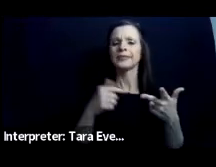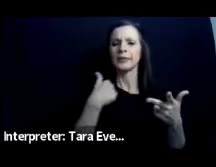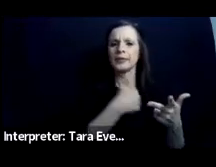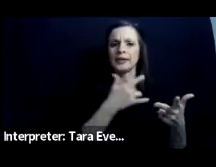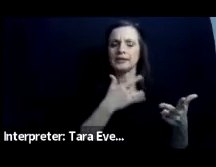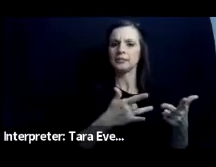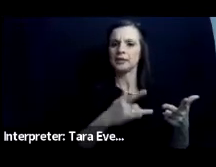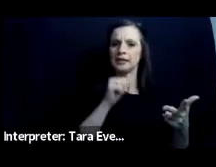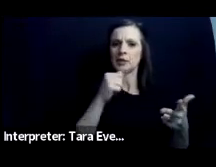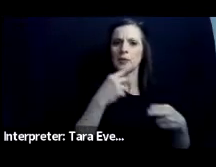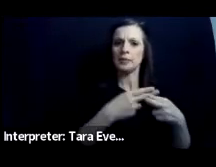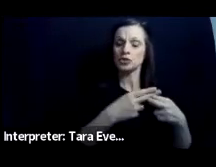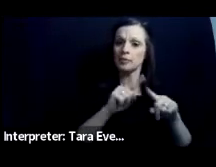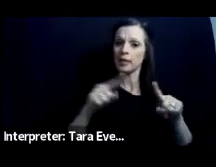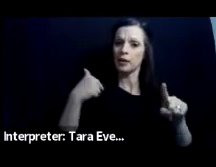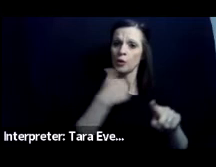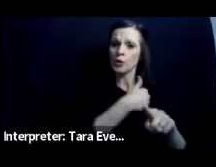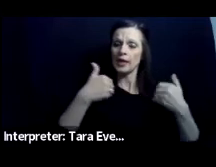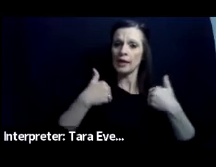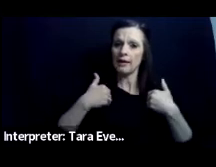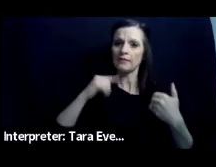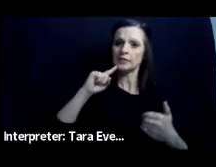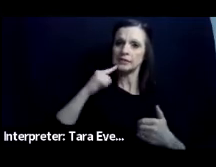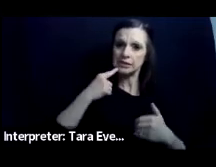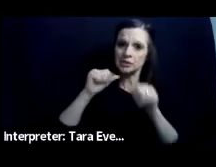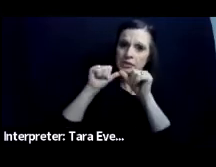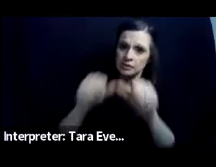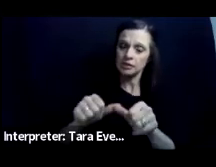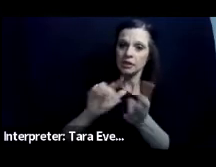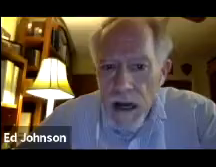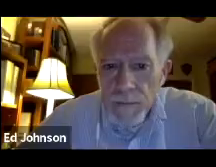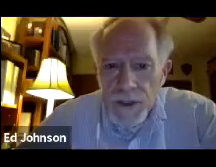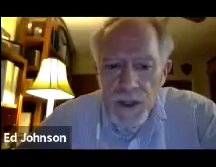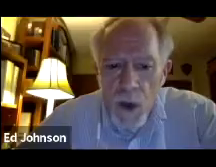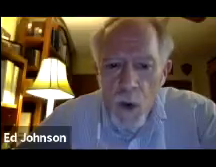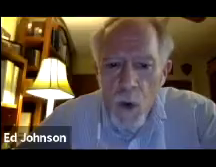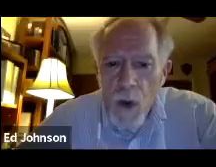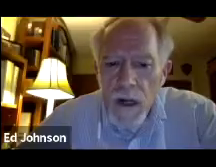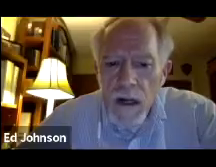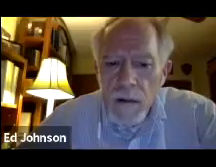chronic medical condition that we're treating in the manner of an acute condition.